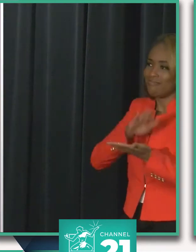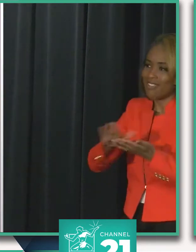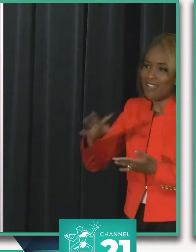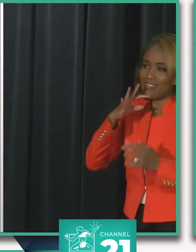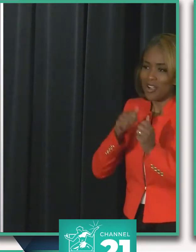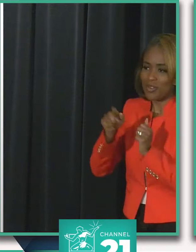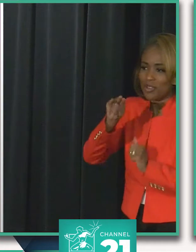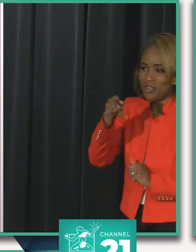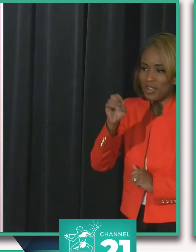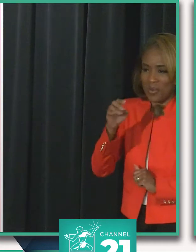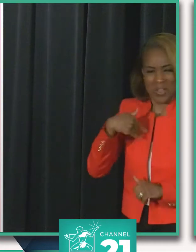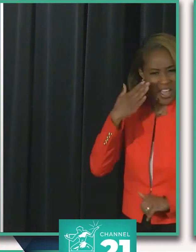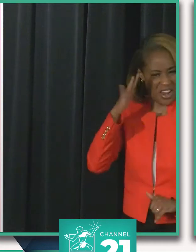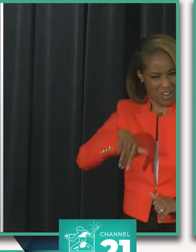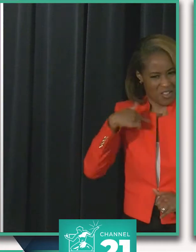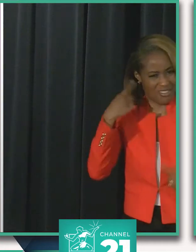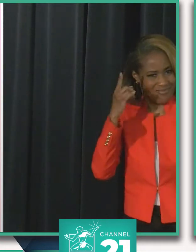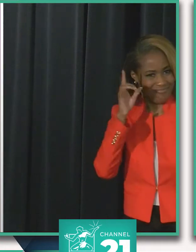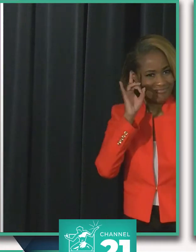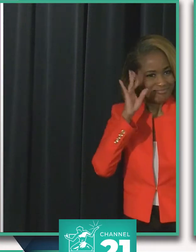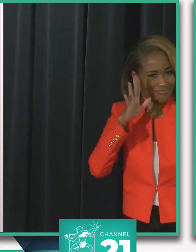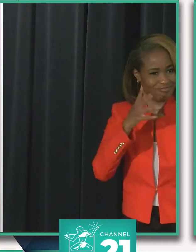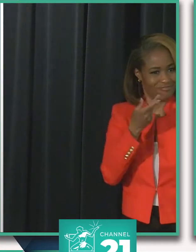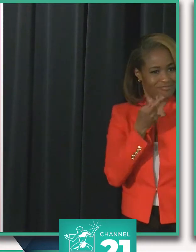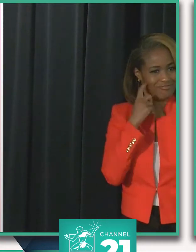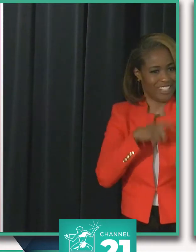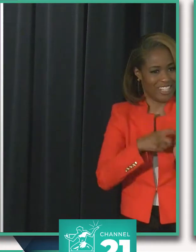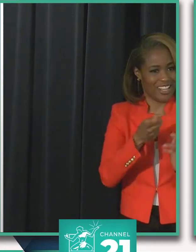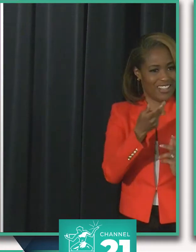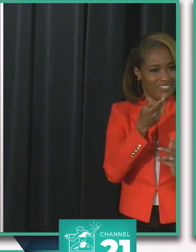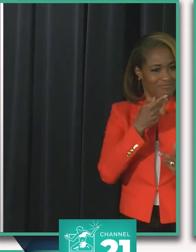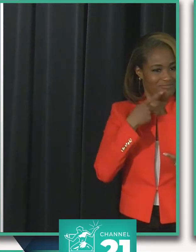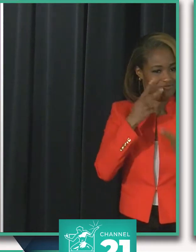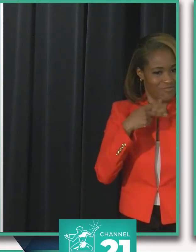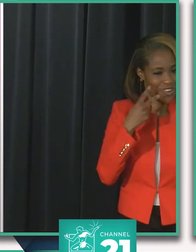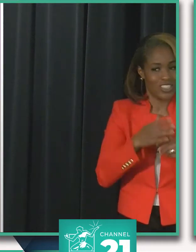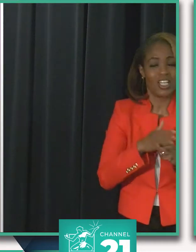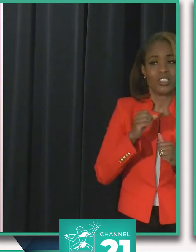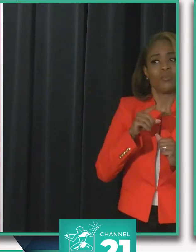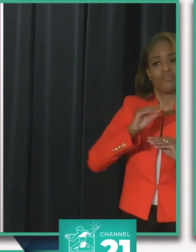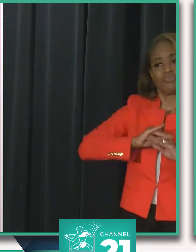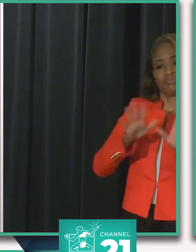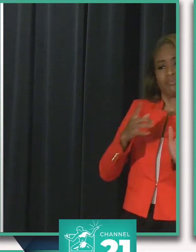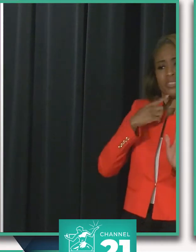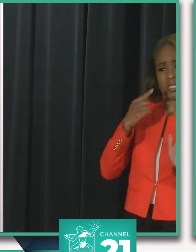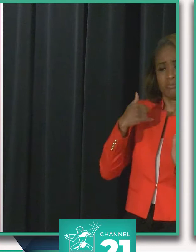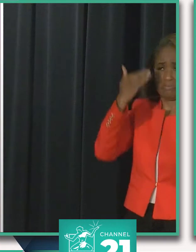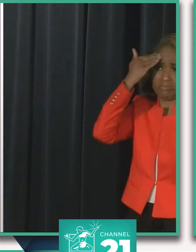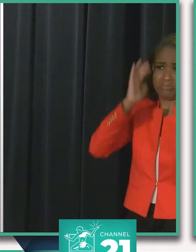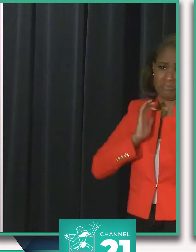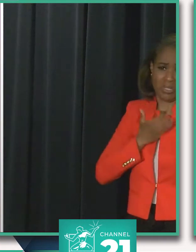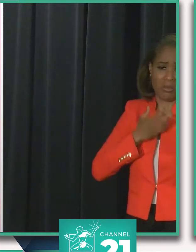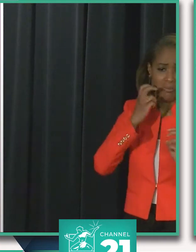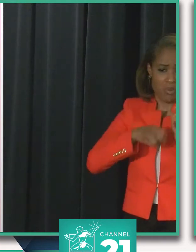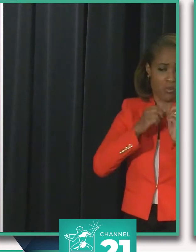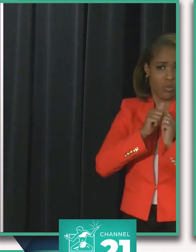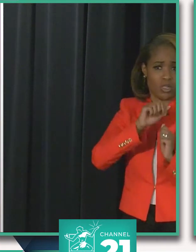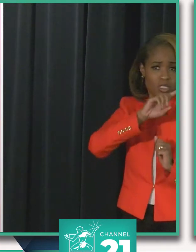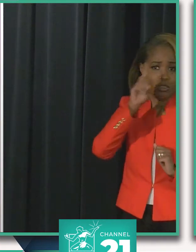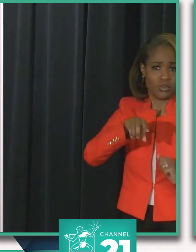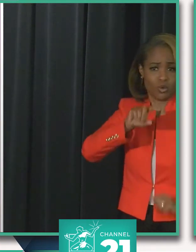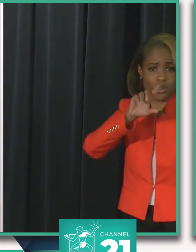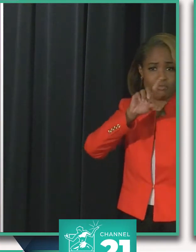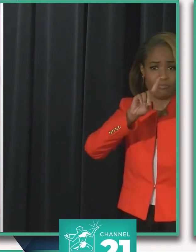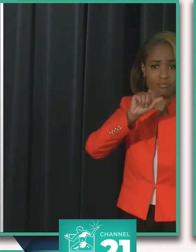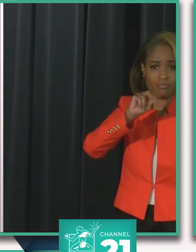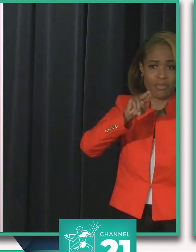that crazy? Everyone recognizes the voice. So, Mayor, obviously you've stated that you're aware of our issues with the Detroit Land Bank Authority. But most